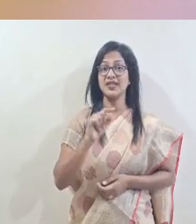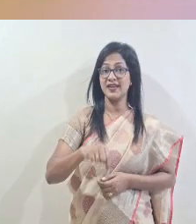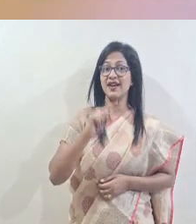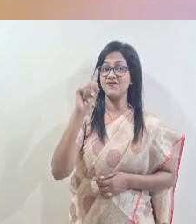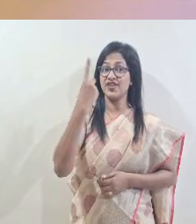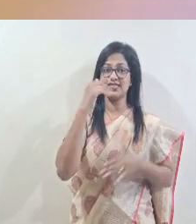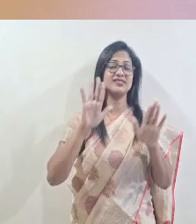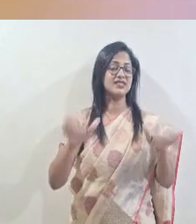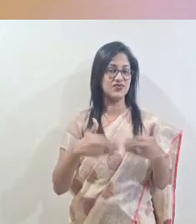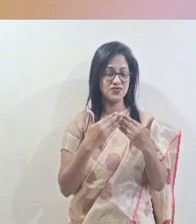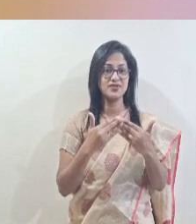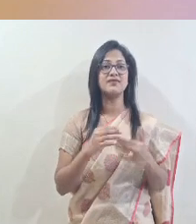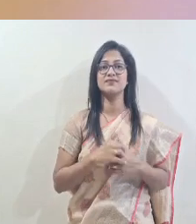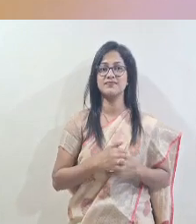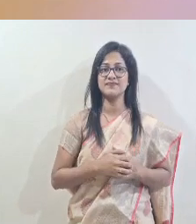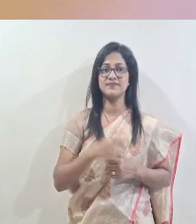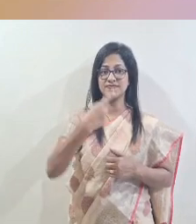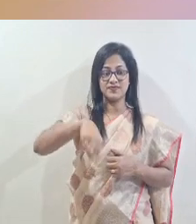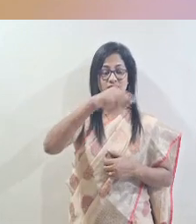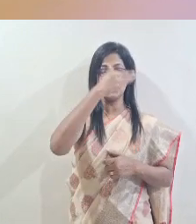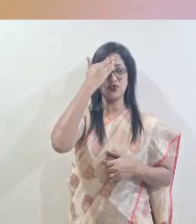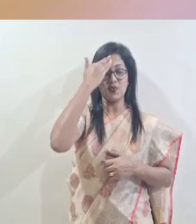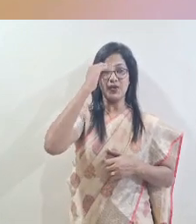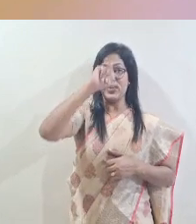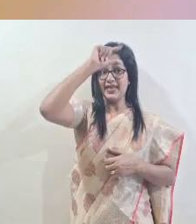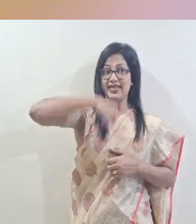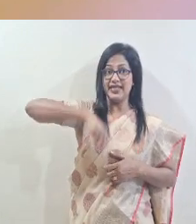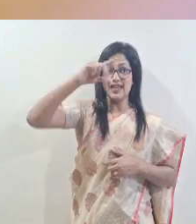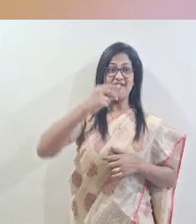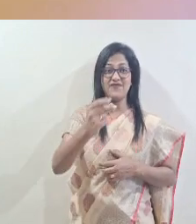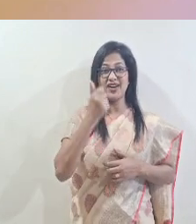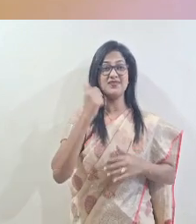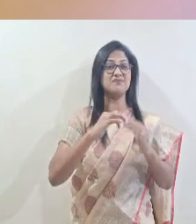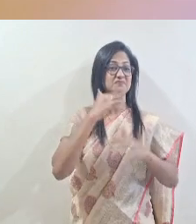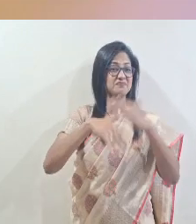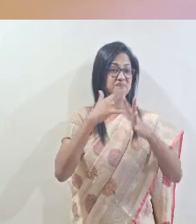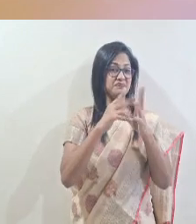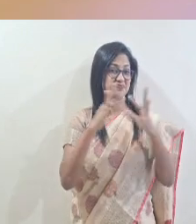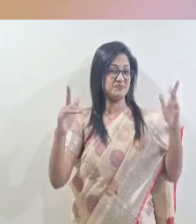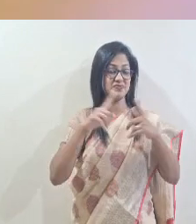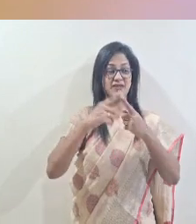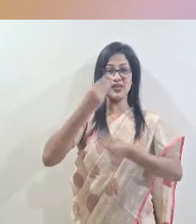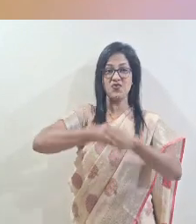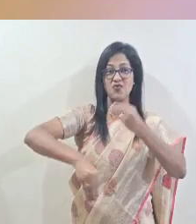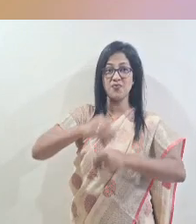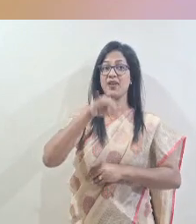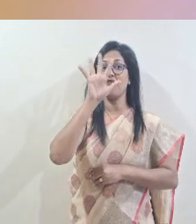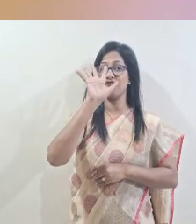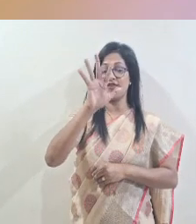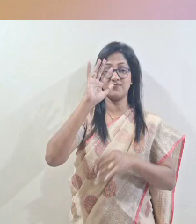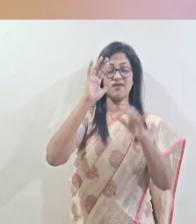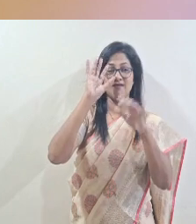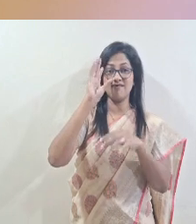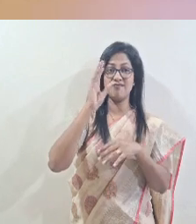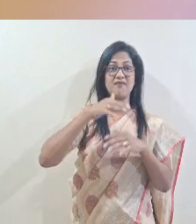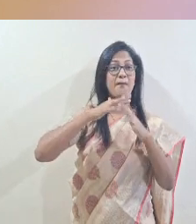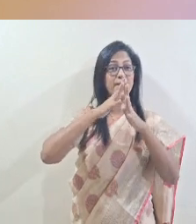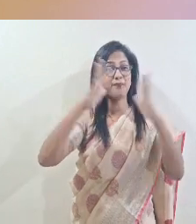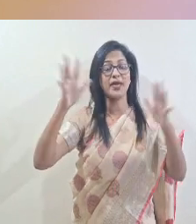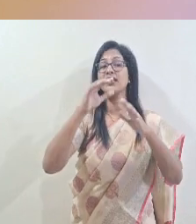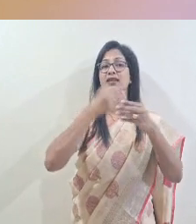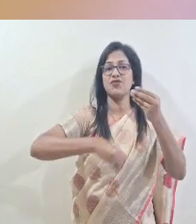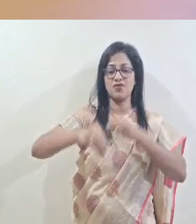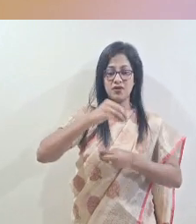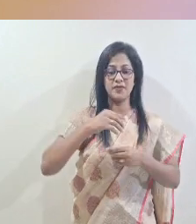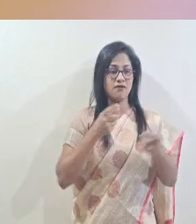first, introduction. As we know, India is the fastest growing economy and fifth largest economy in the world. We handle around